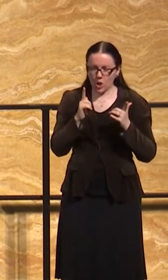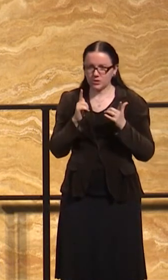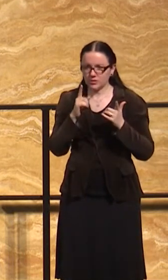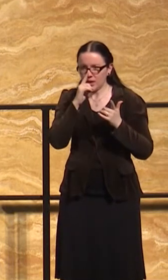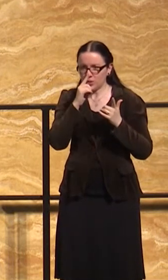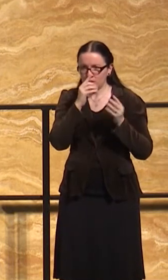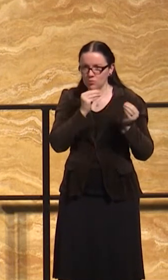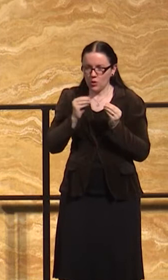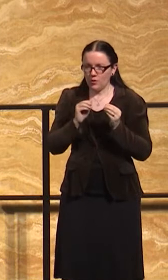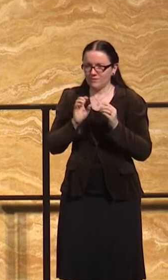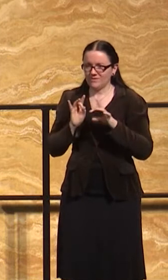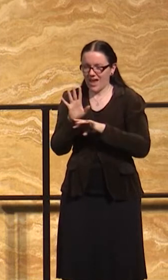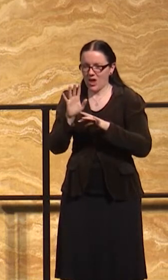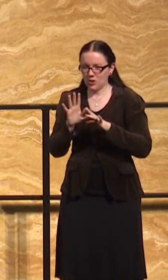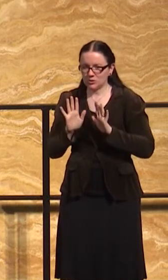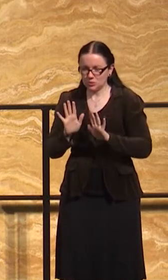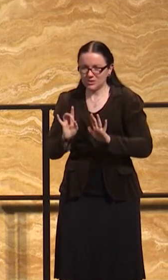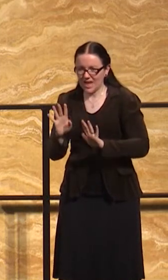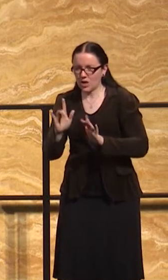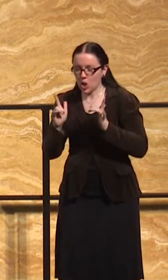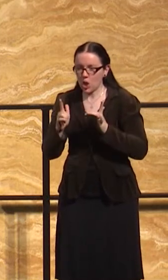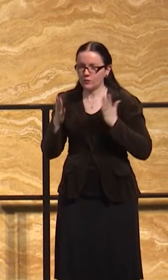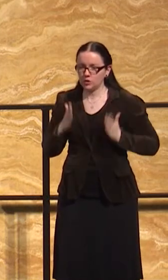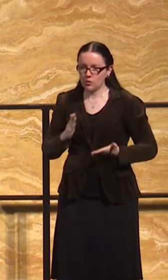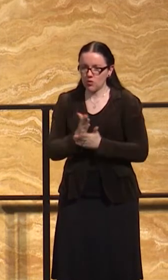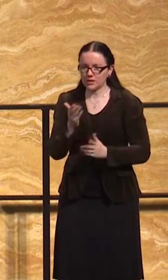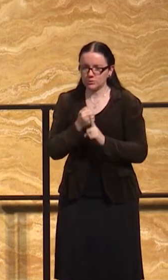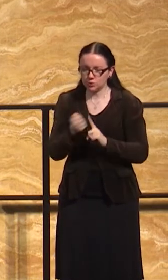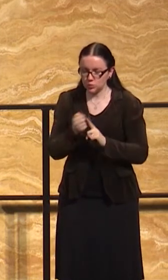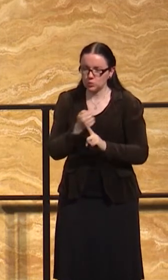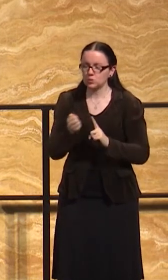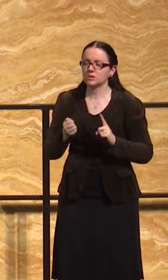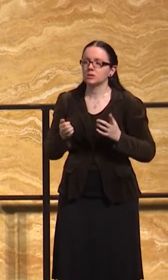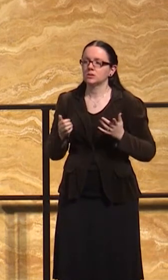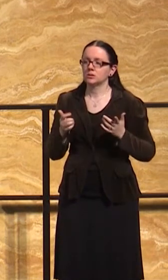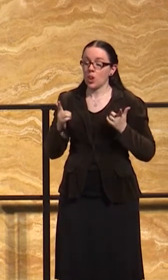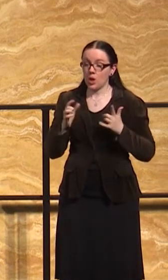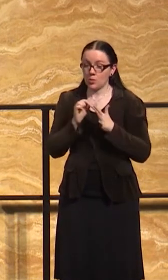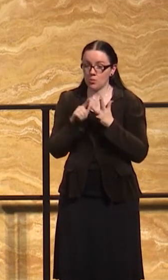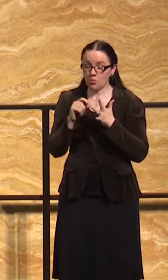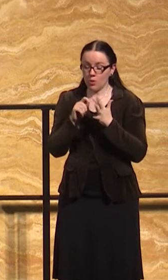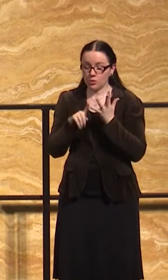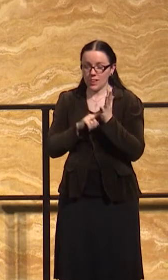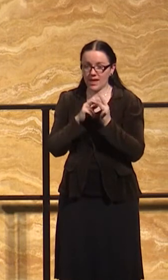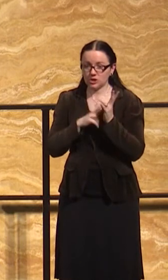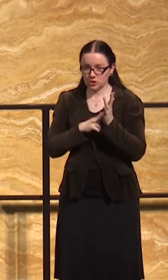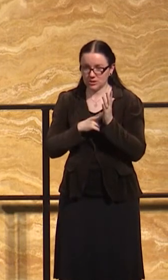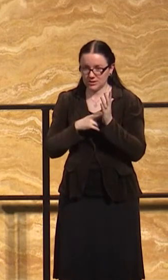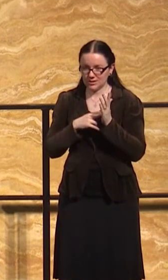out, there are large-scale human rights abuses, there are populations being displaced